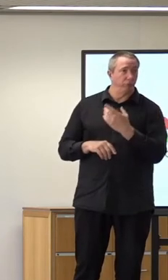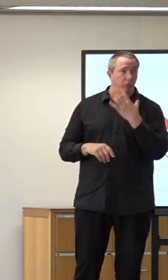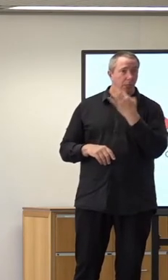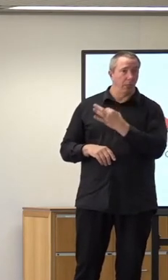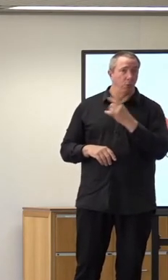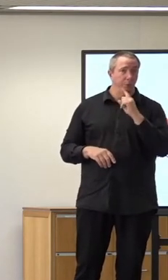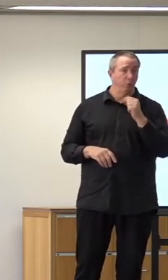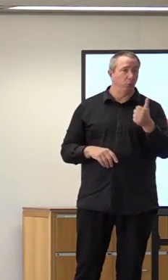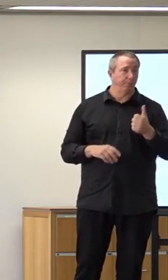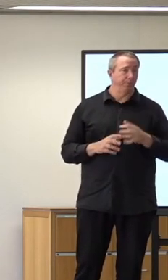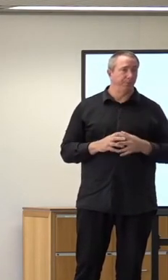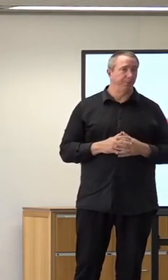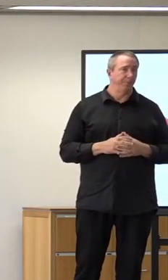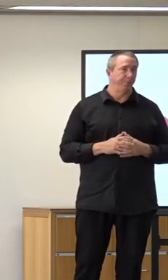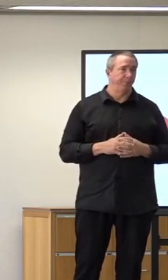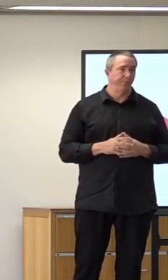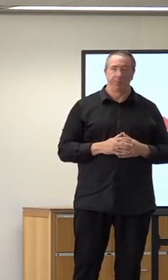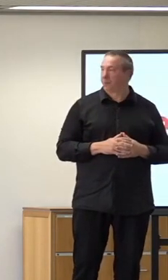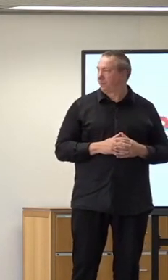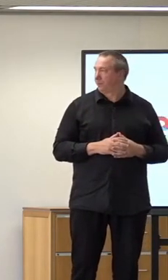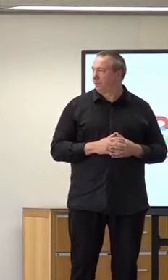awesome.